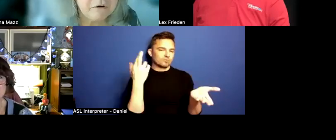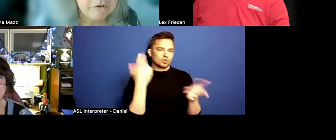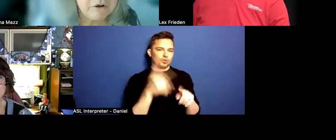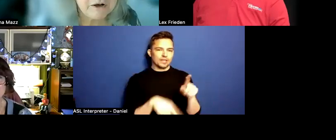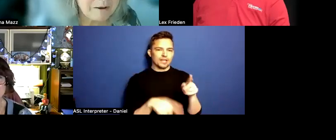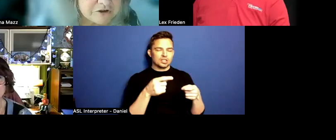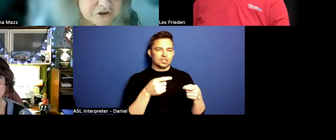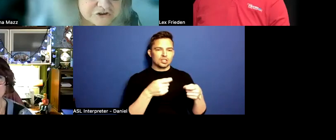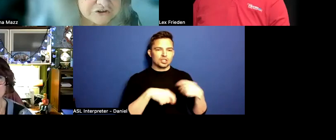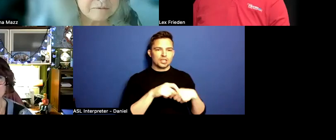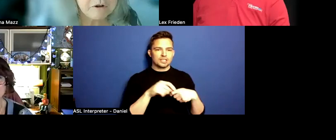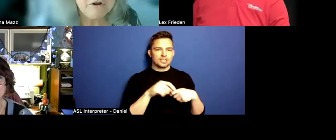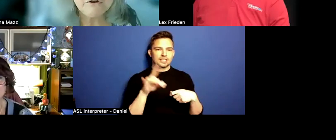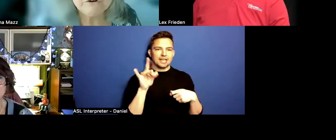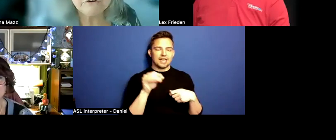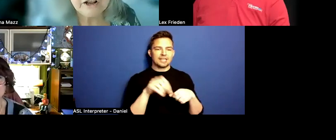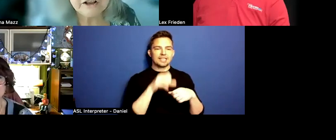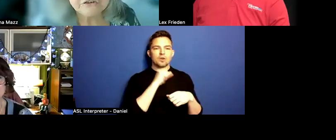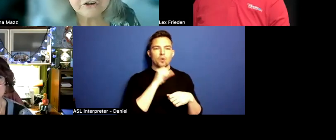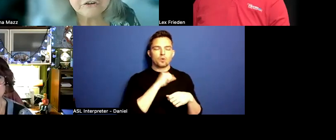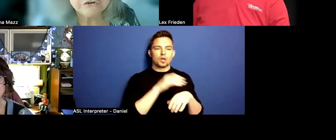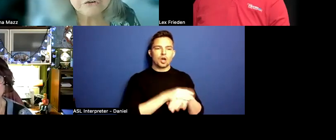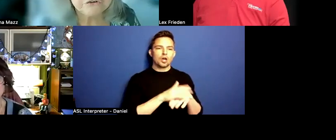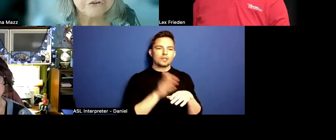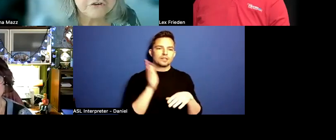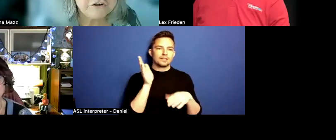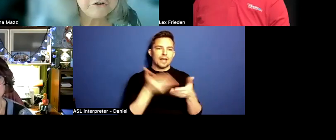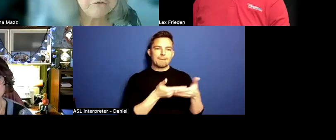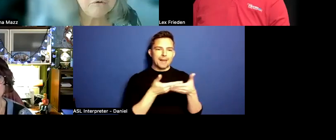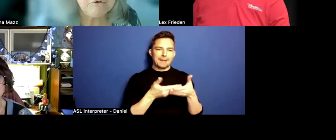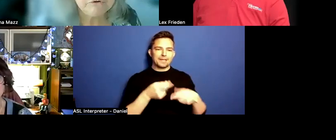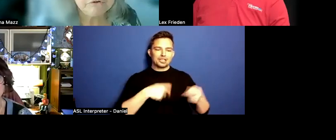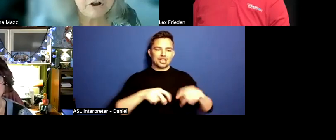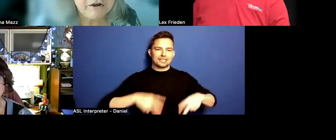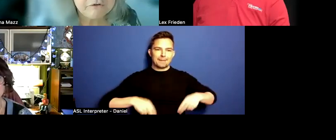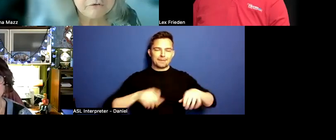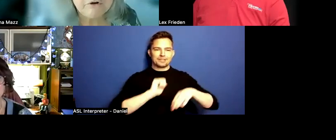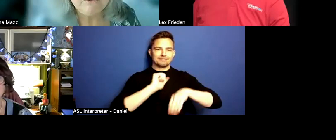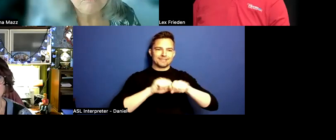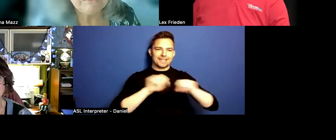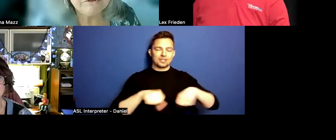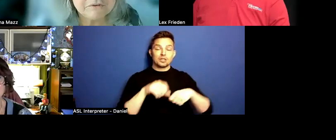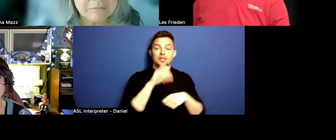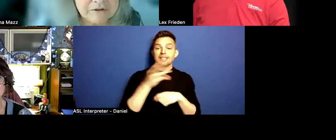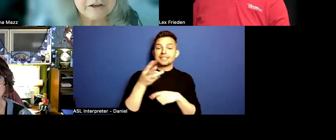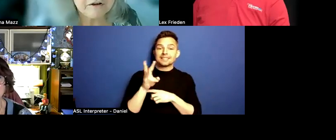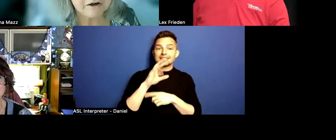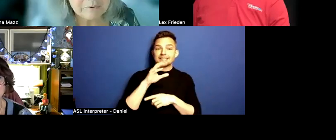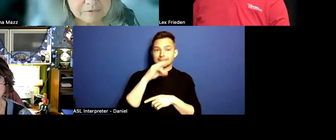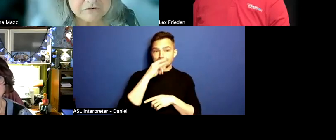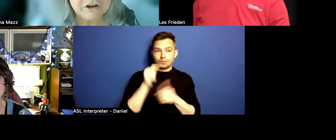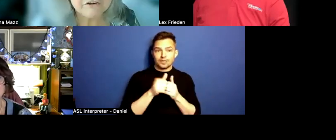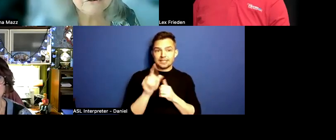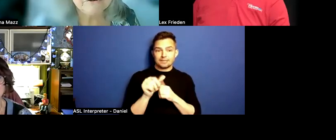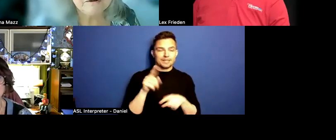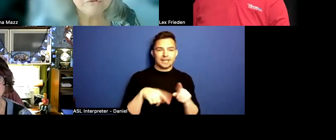an 80-year-old on a baby changing table. You cannot change your 16-year-old child with a